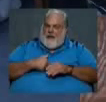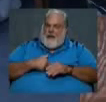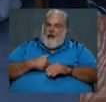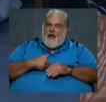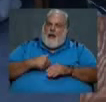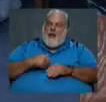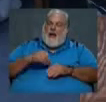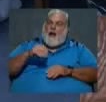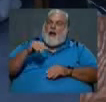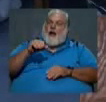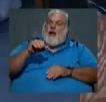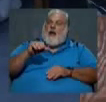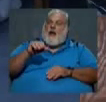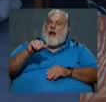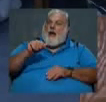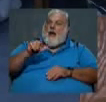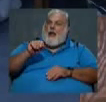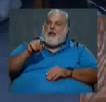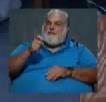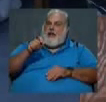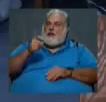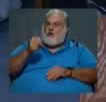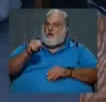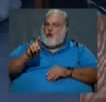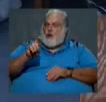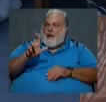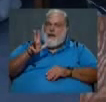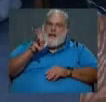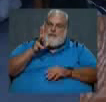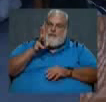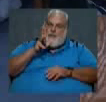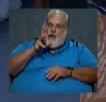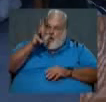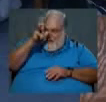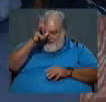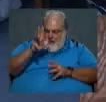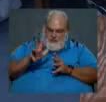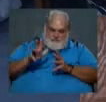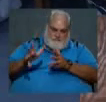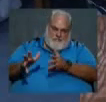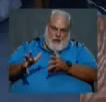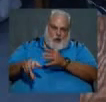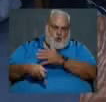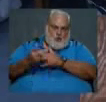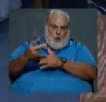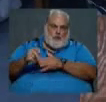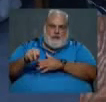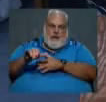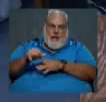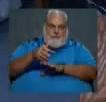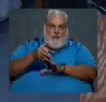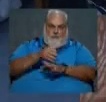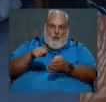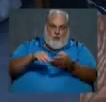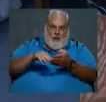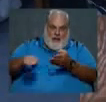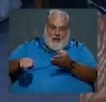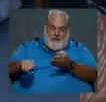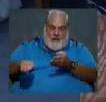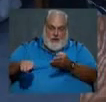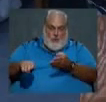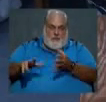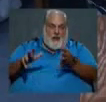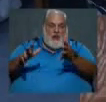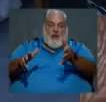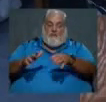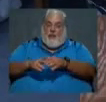parents abandoned him. He had nowhere to go. Matter of fact, 2 days before he was to be released, he would have been homeless